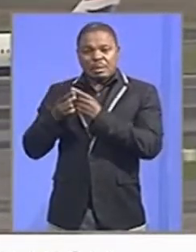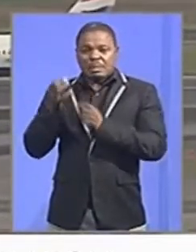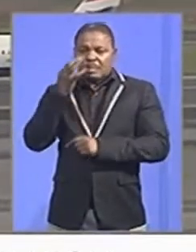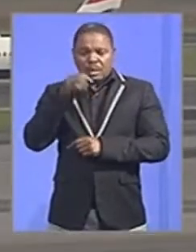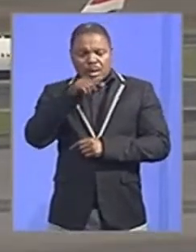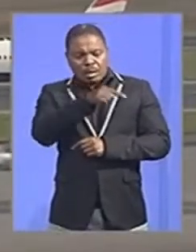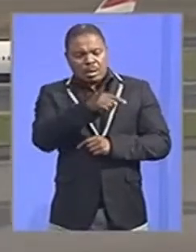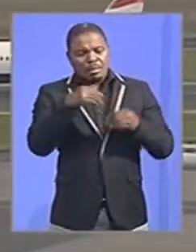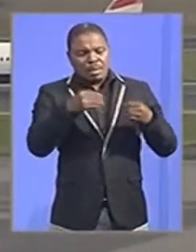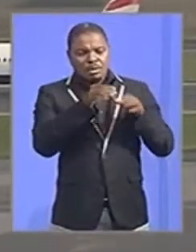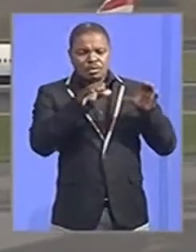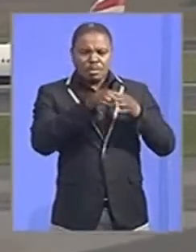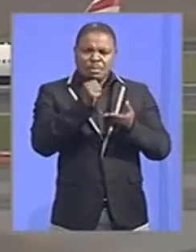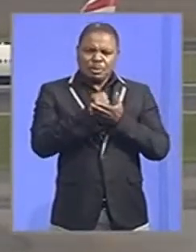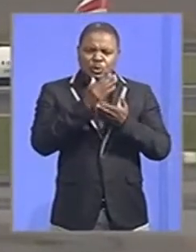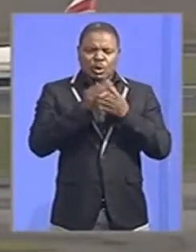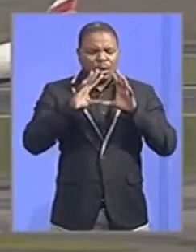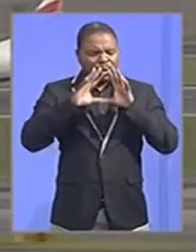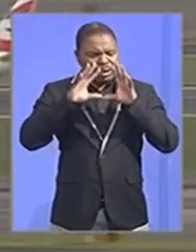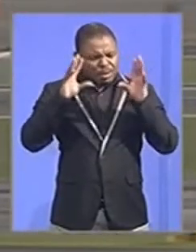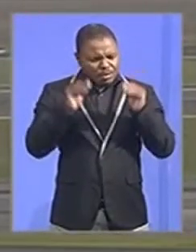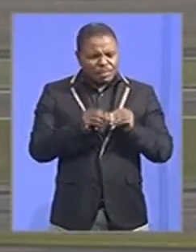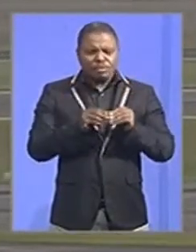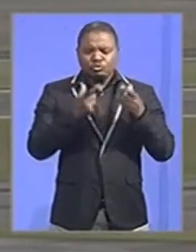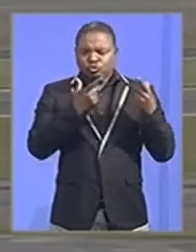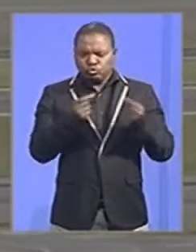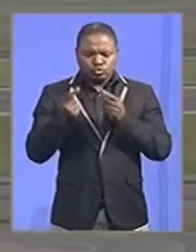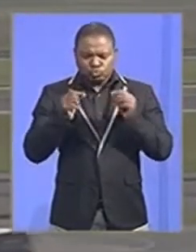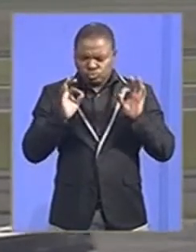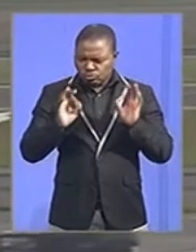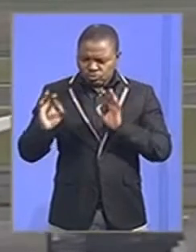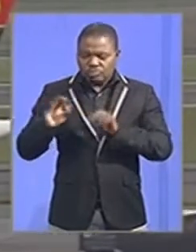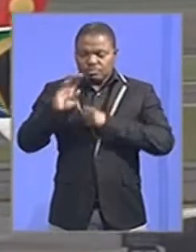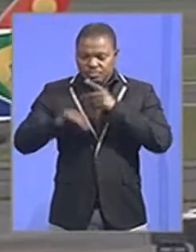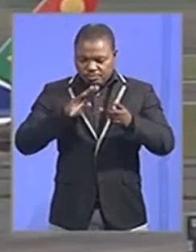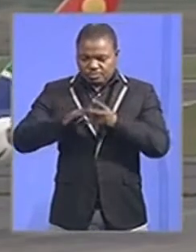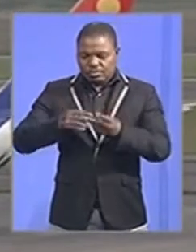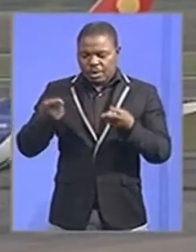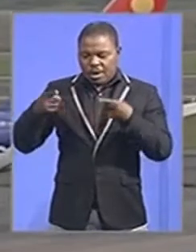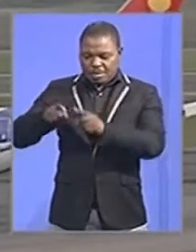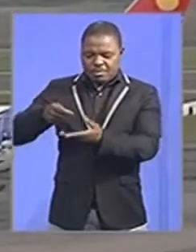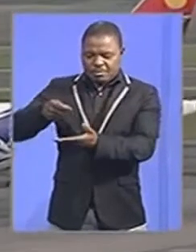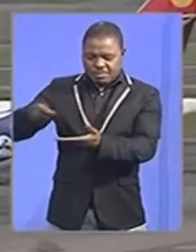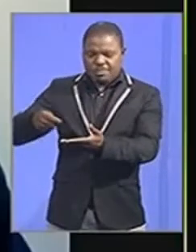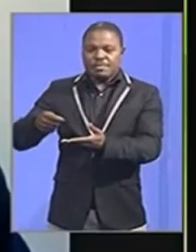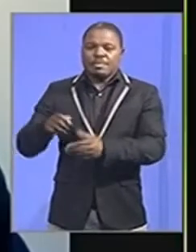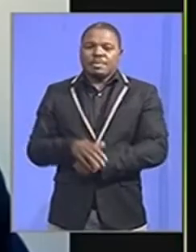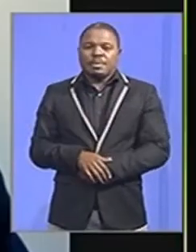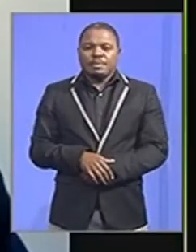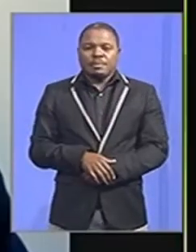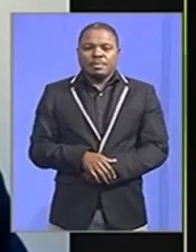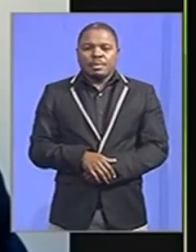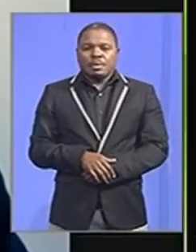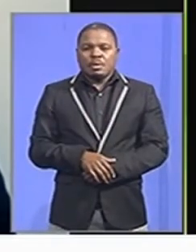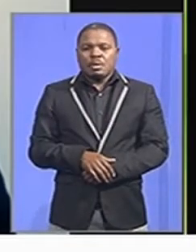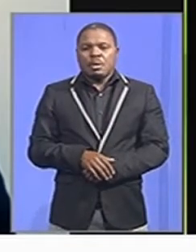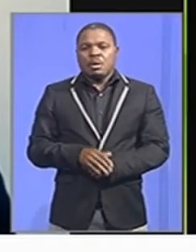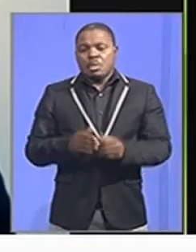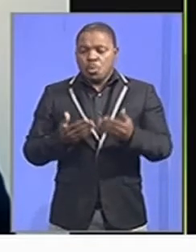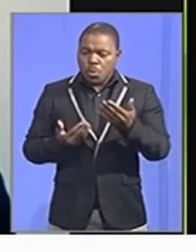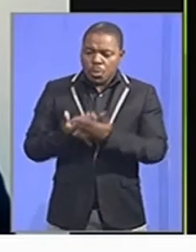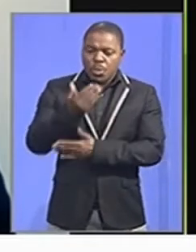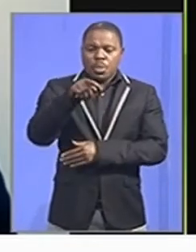se tlo netefatsa hore tsohle tse lokelang ho etswa di entswe ka nepo pele se saenela tumellano. As of the relaunch